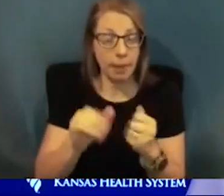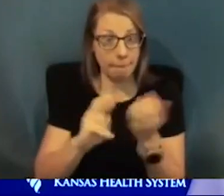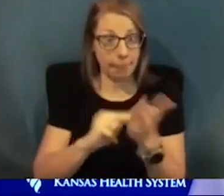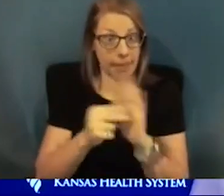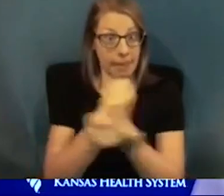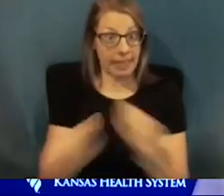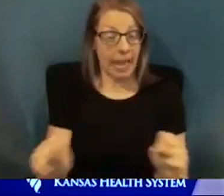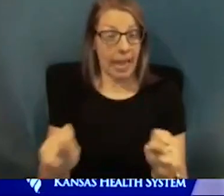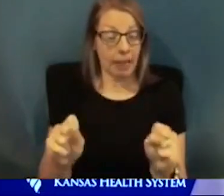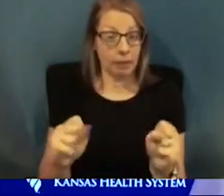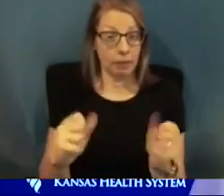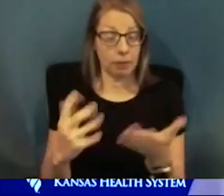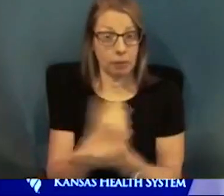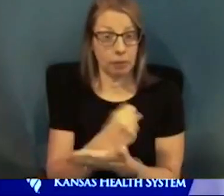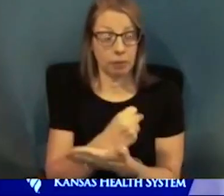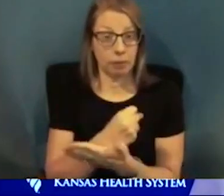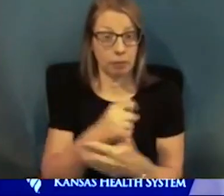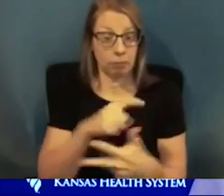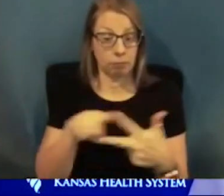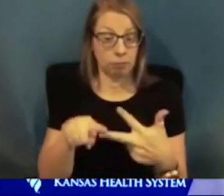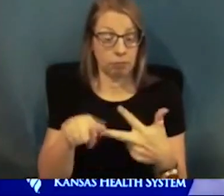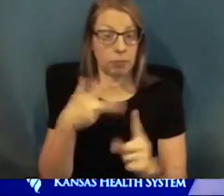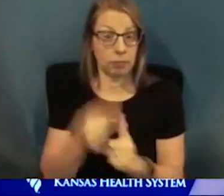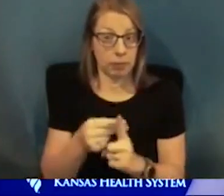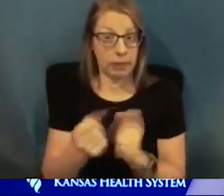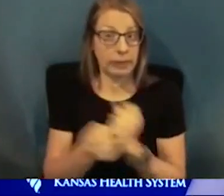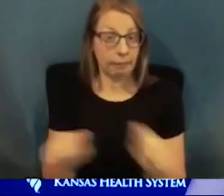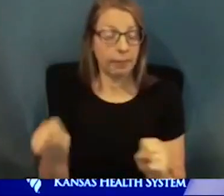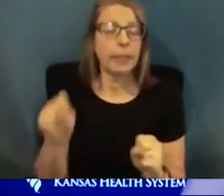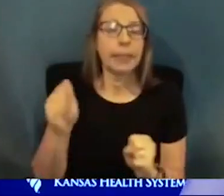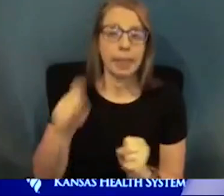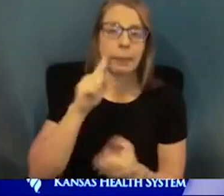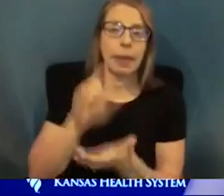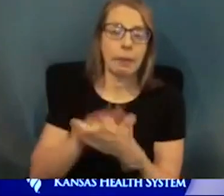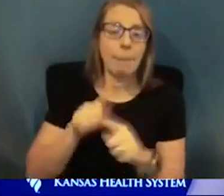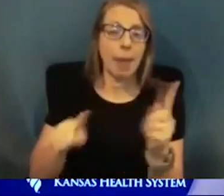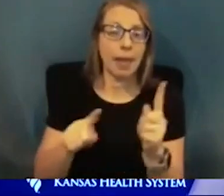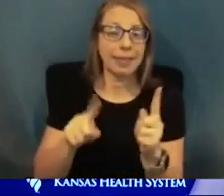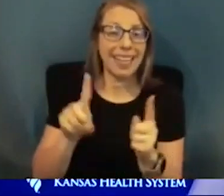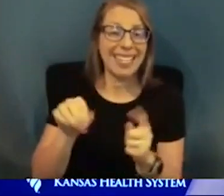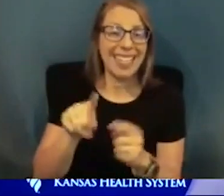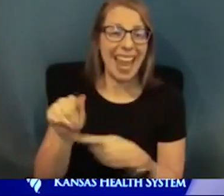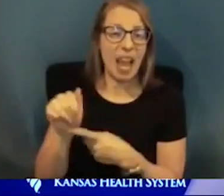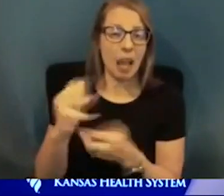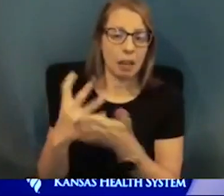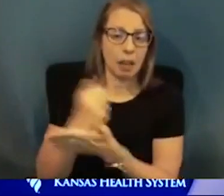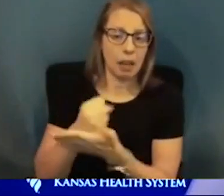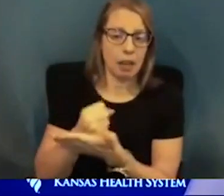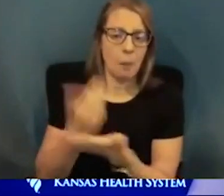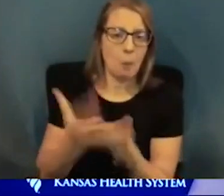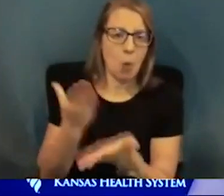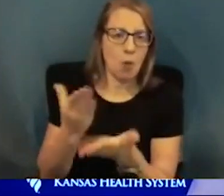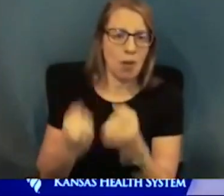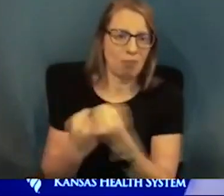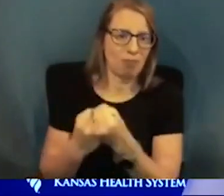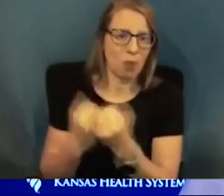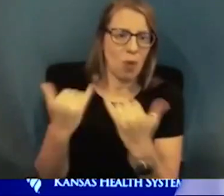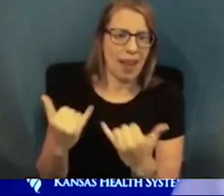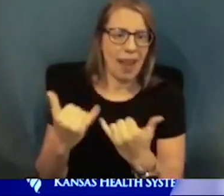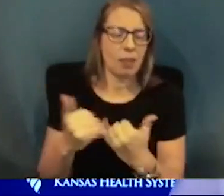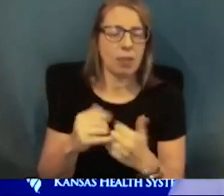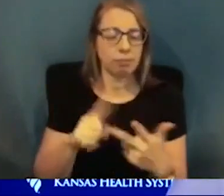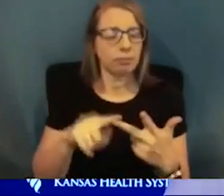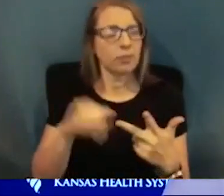other vaccines? I believe, yes, it will be safe. We just don't have the data to support that at this point in time, whether it's J&J or the